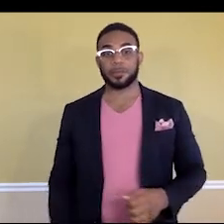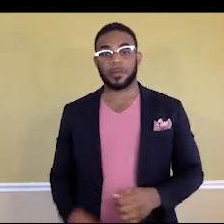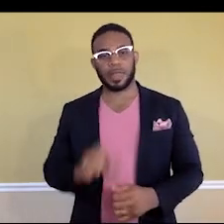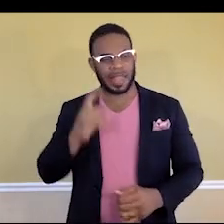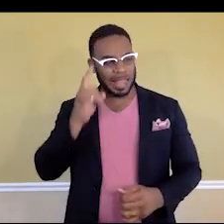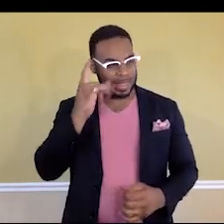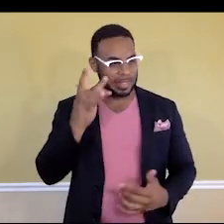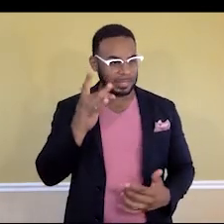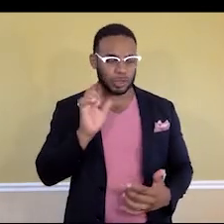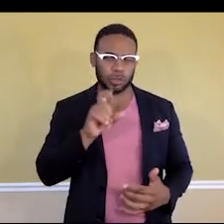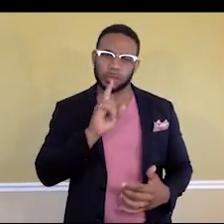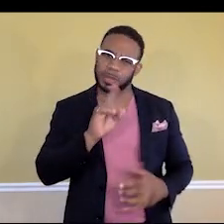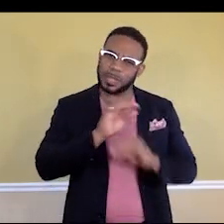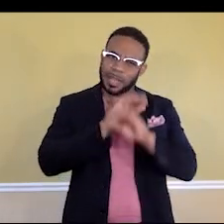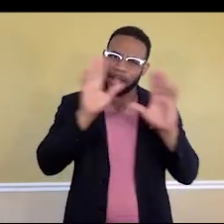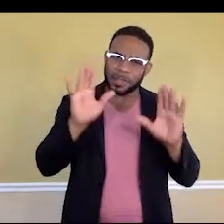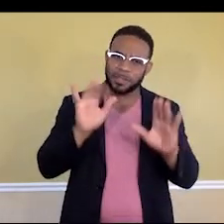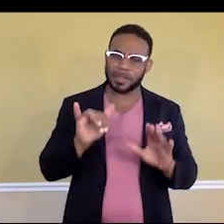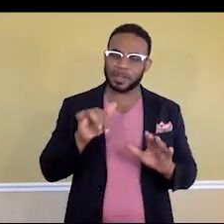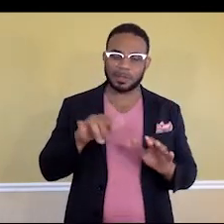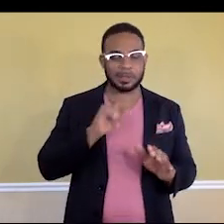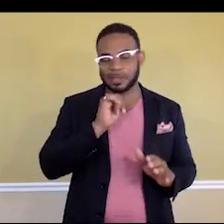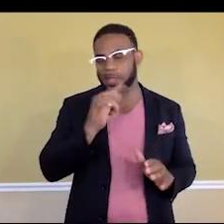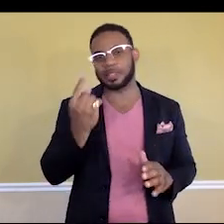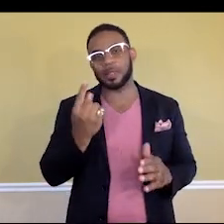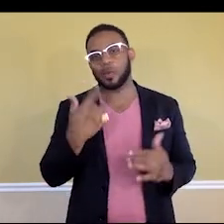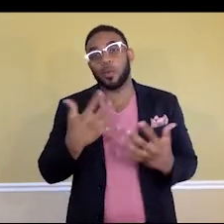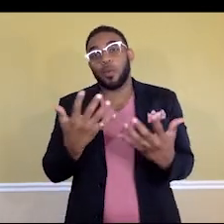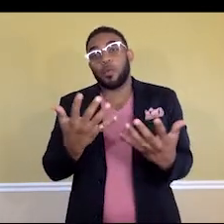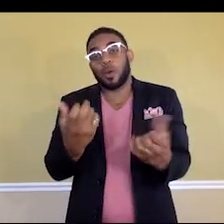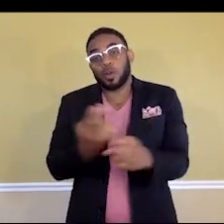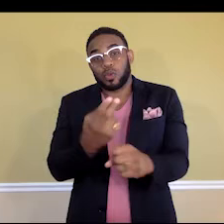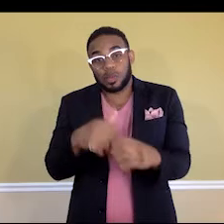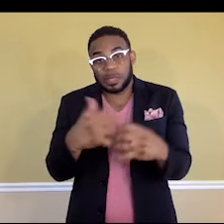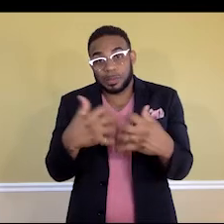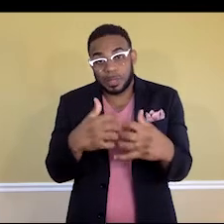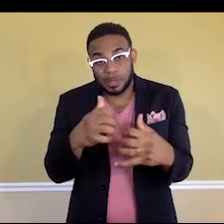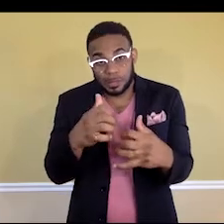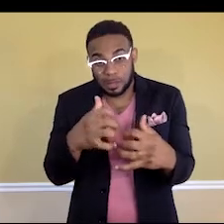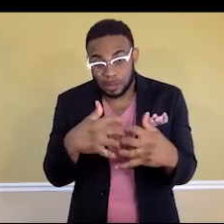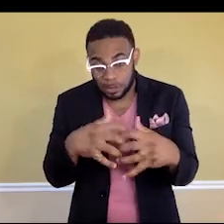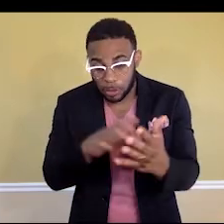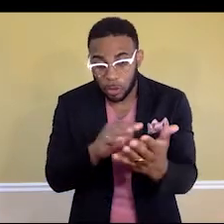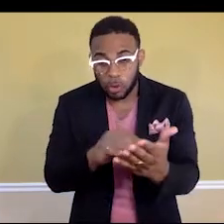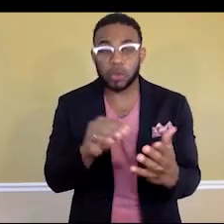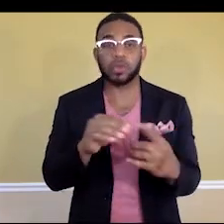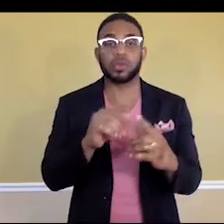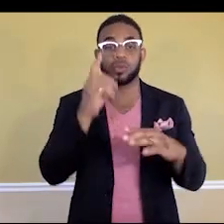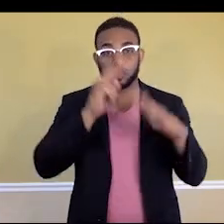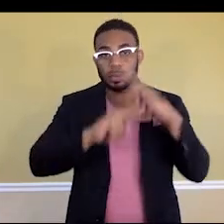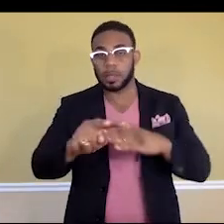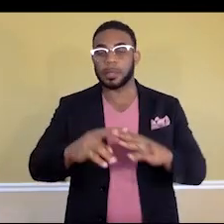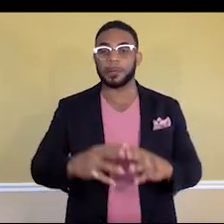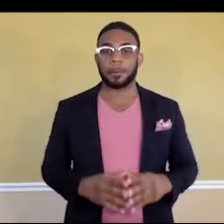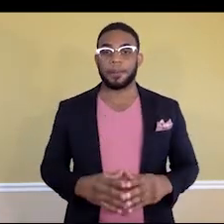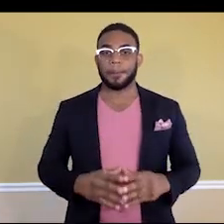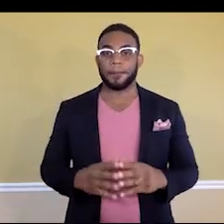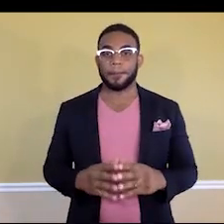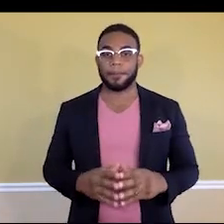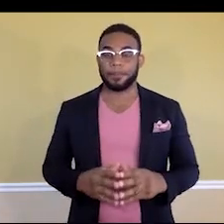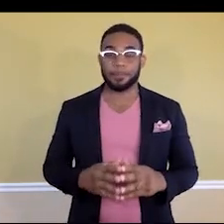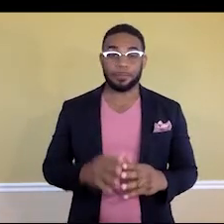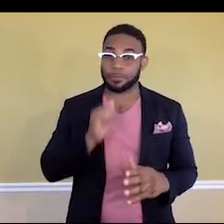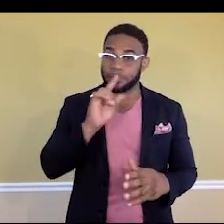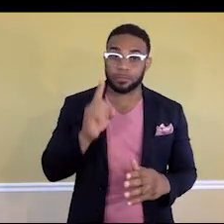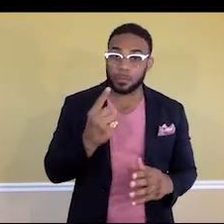think it should be obvious that this is not something we want to use machine learning to predict.